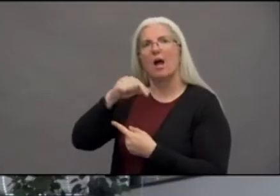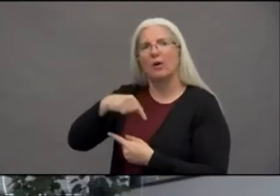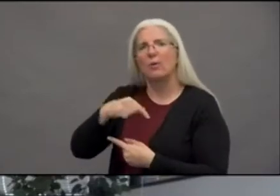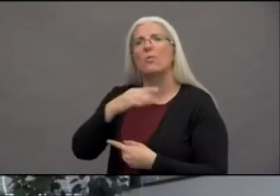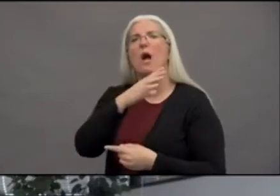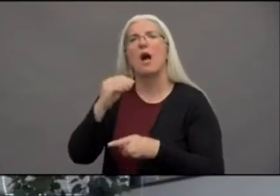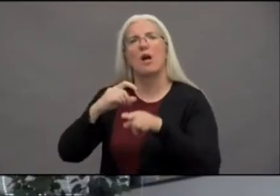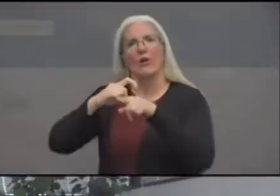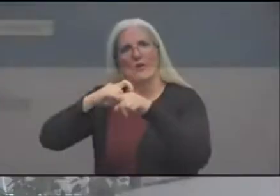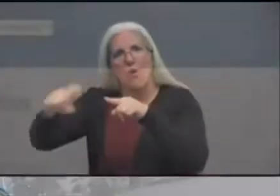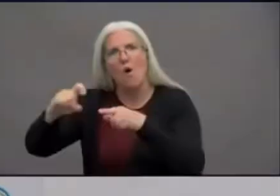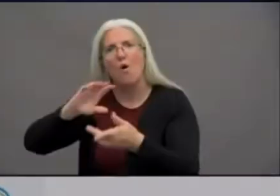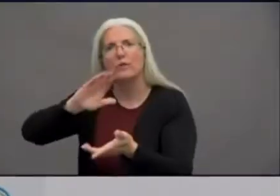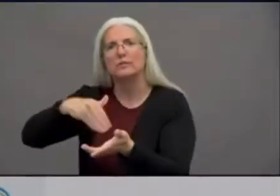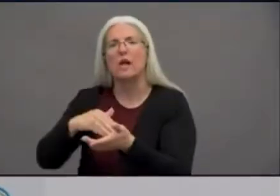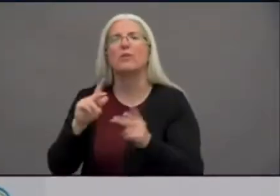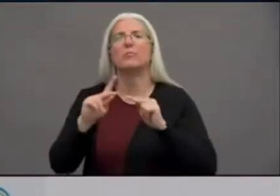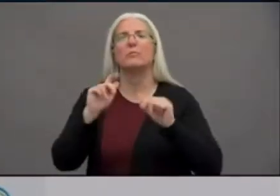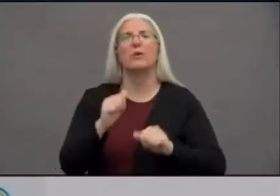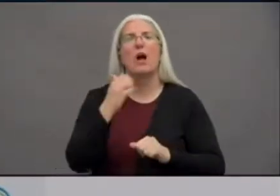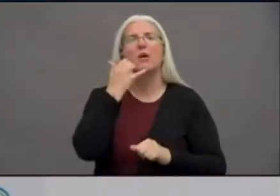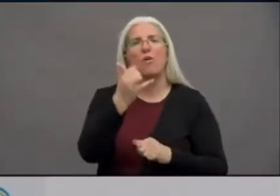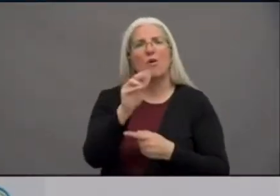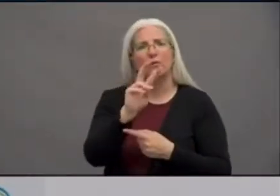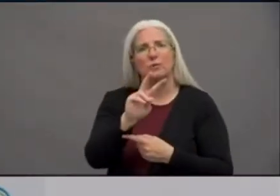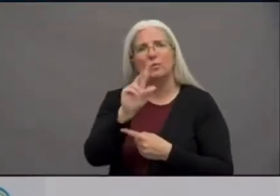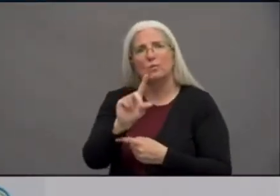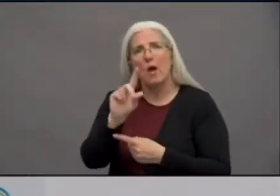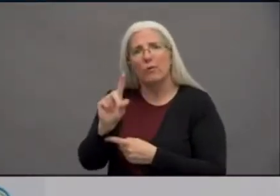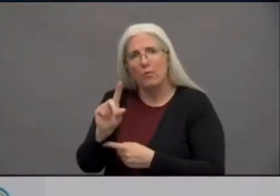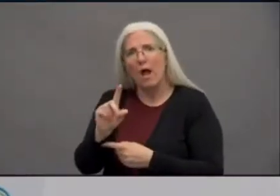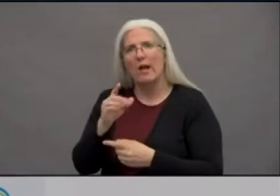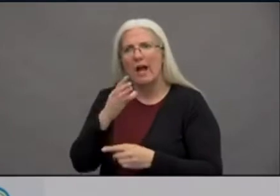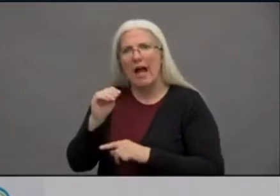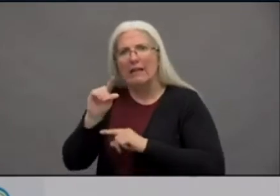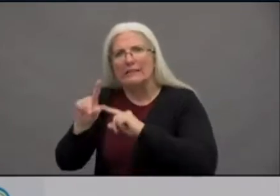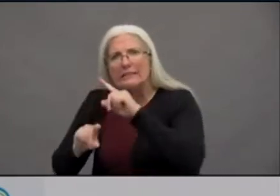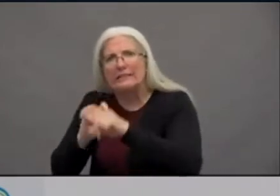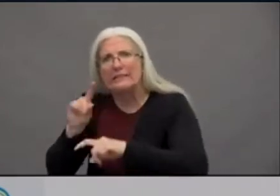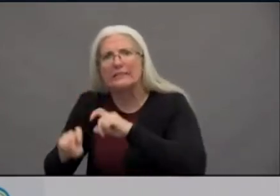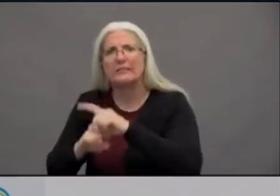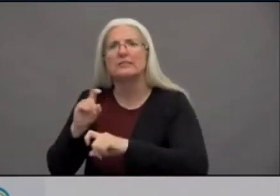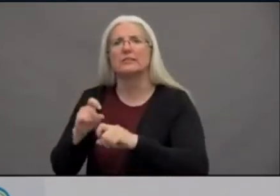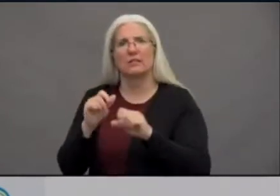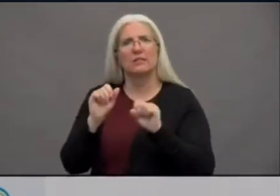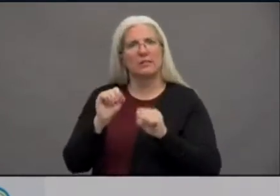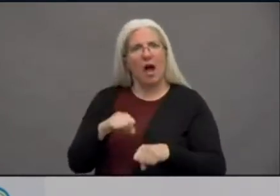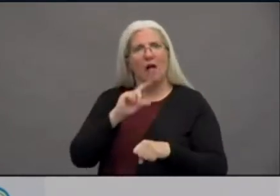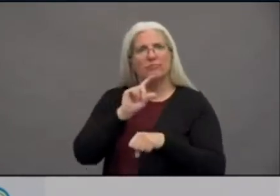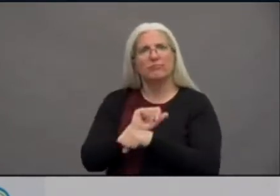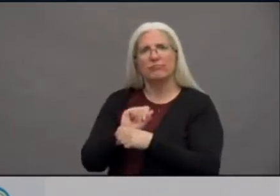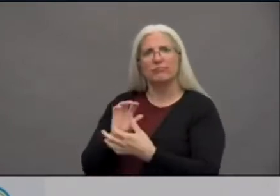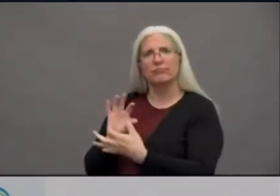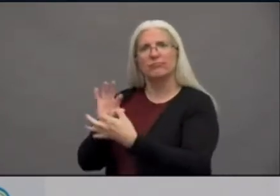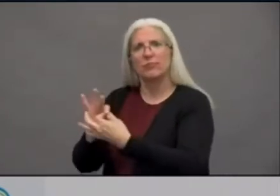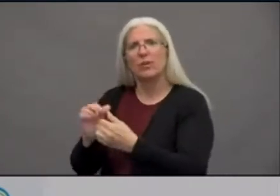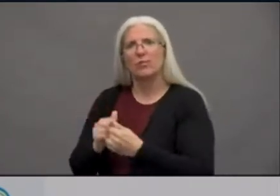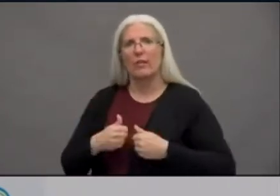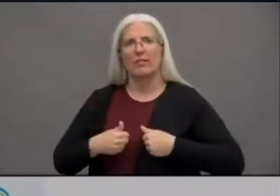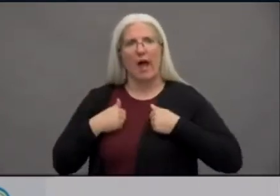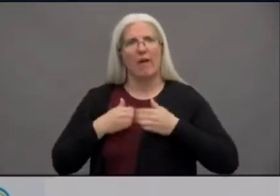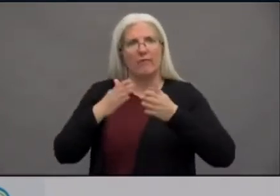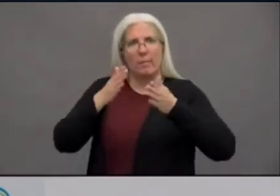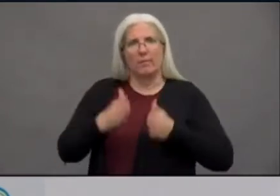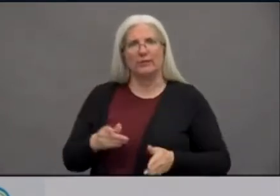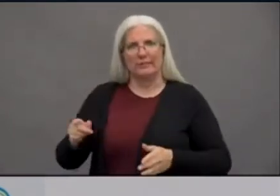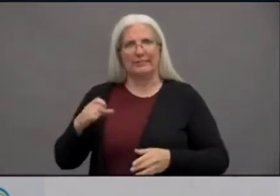to 211 and ask questions. You can ask your questions. Our call center staff are on standby,